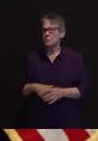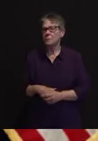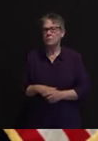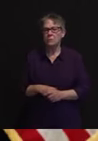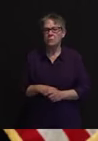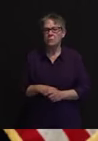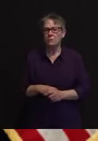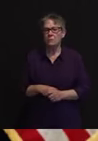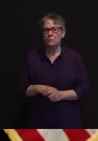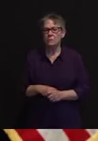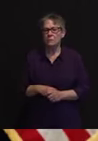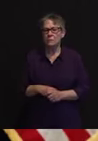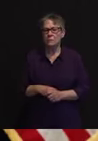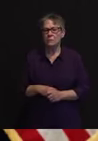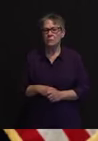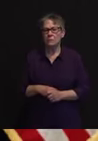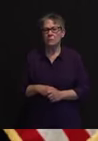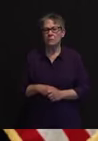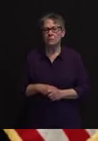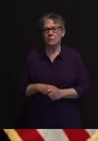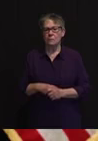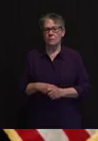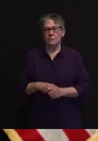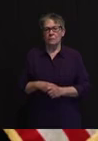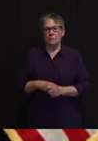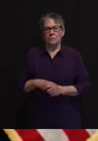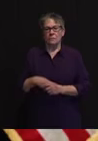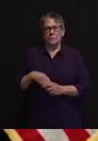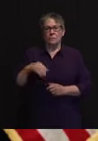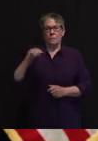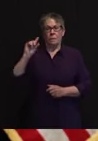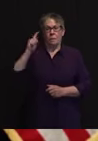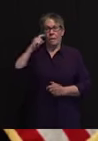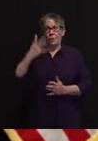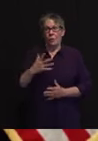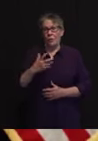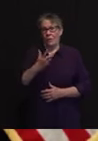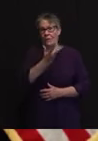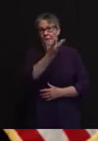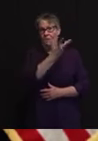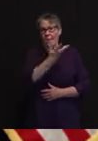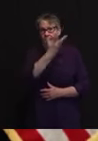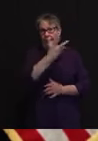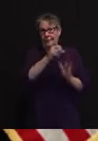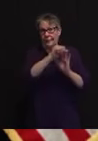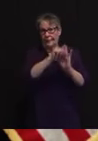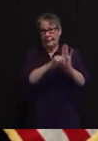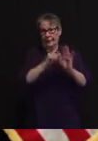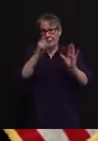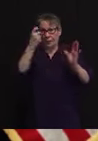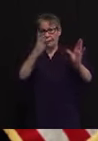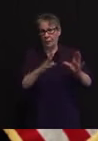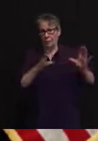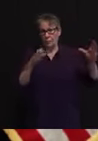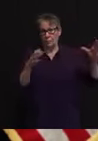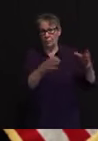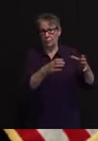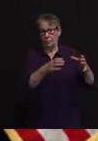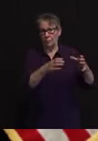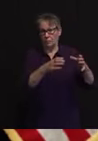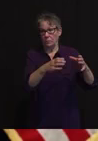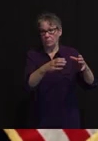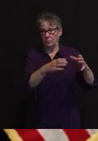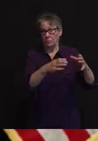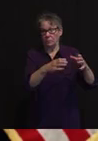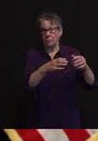Regional state plan, I think each of the states have to appoint their people. So the chiefs of staff, we know who that is. For us, it's George Helmy, thank